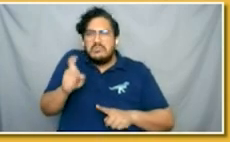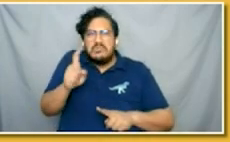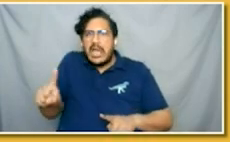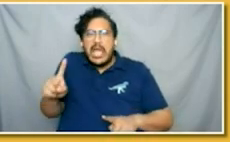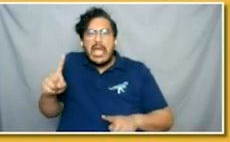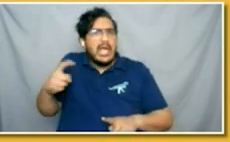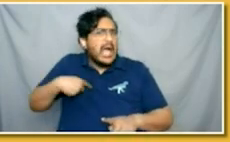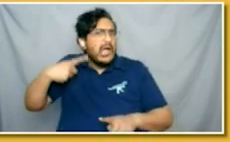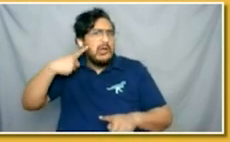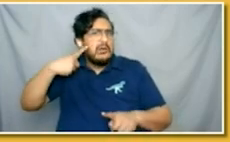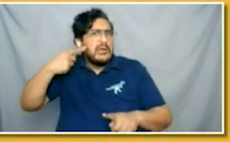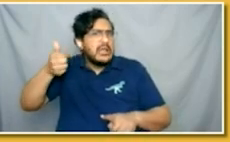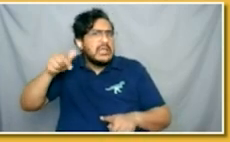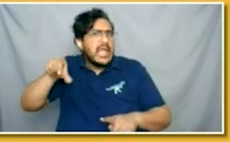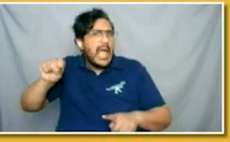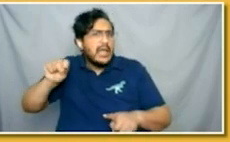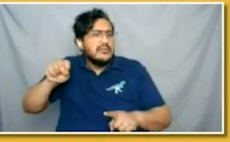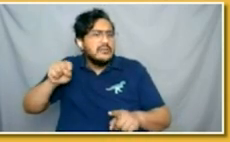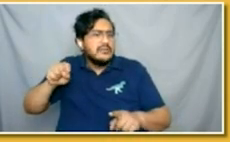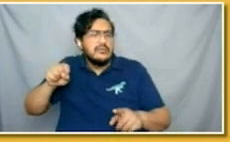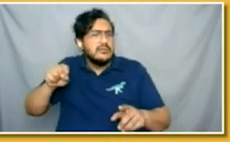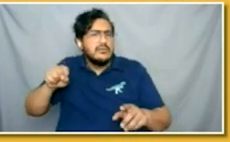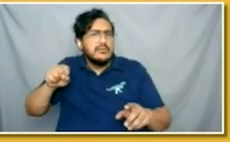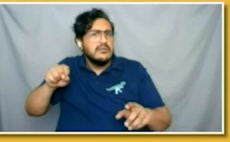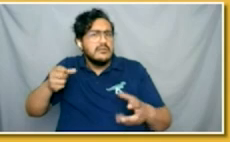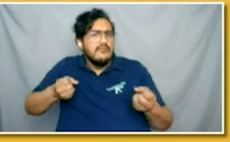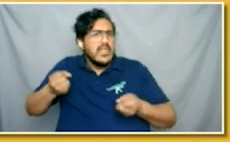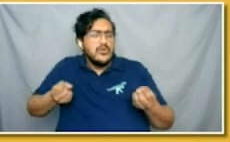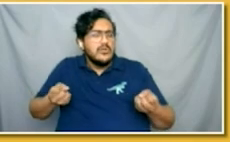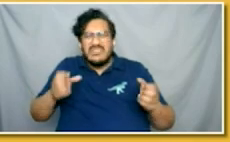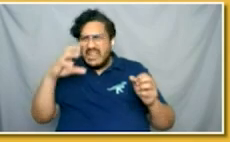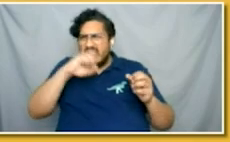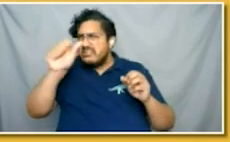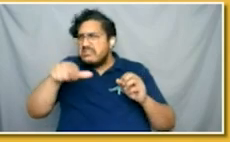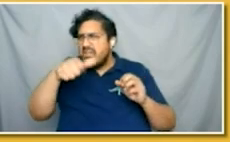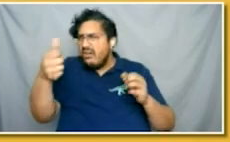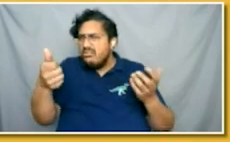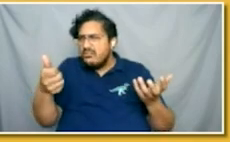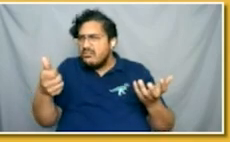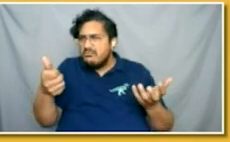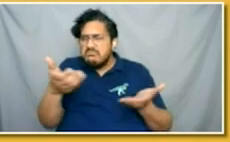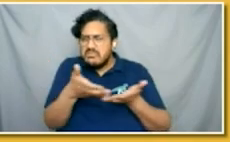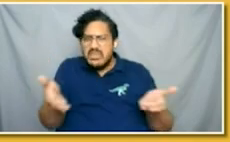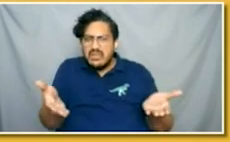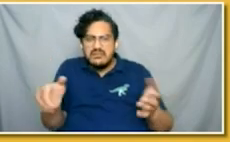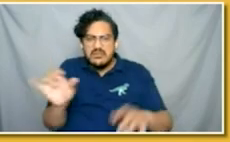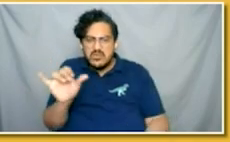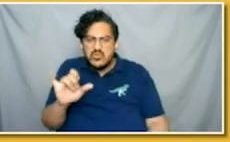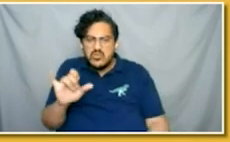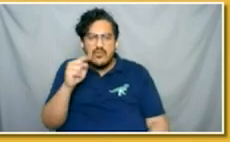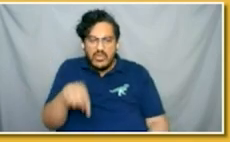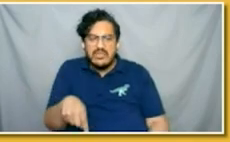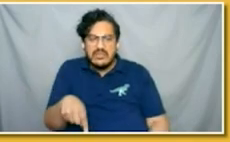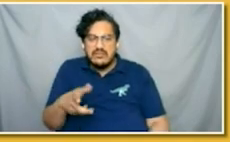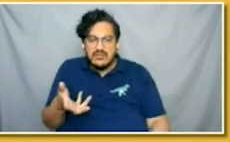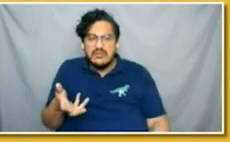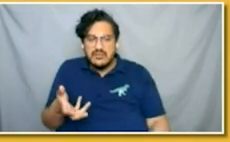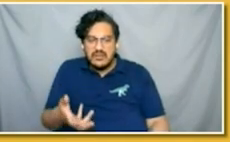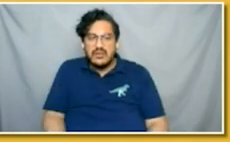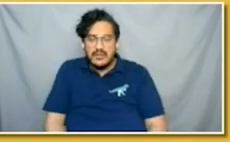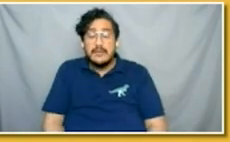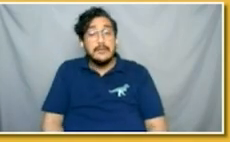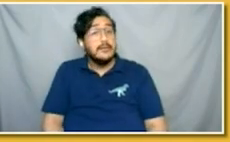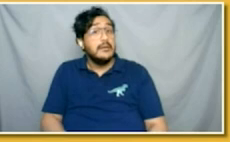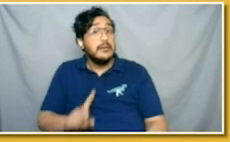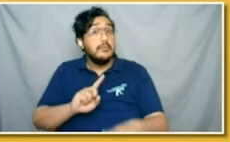the gas vehicles. And there's some other administrative provisions in this legislation. But the